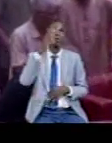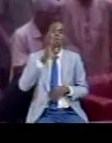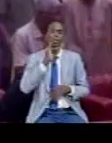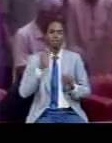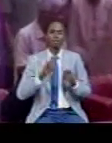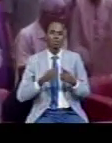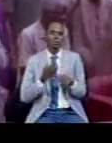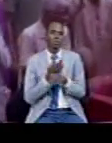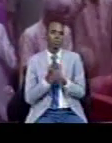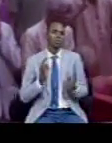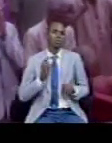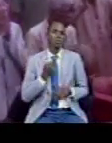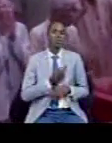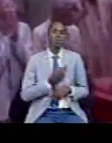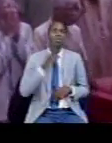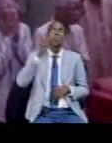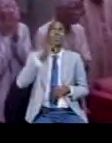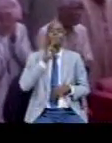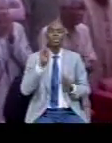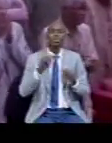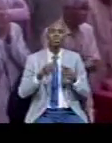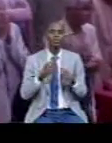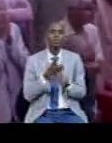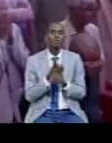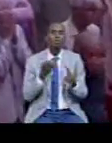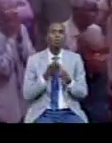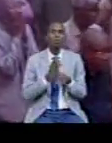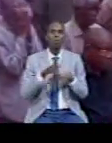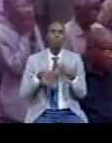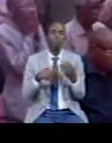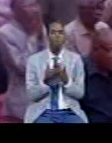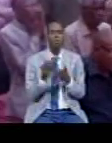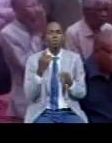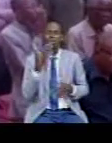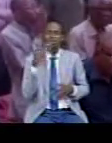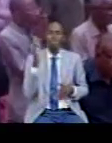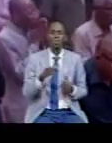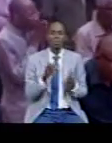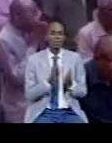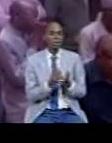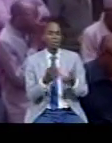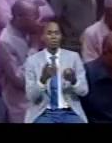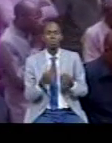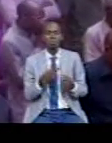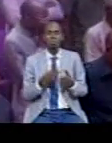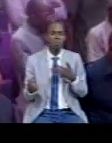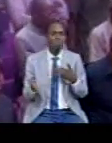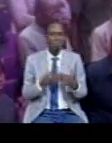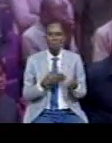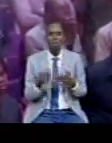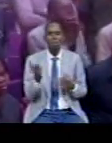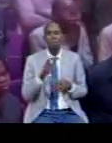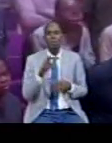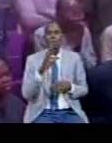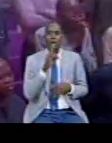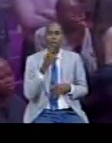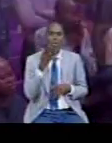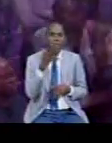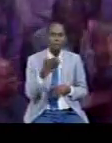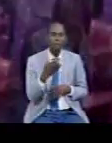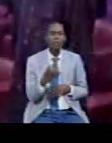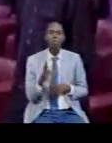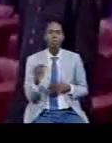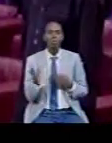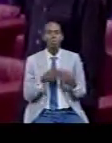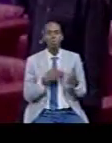Remember, he's able to deliver us from all the evil that may come around. No matter where you are, where